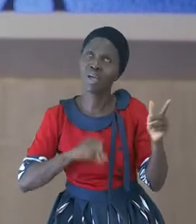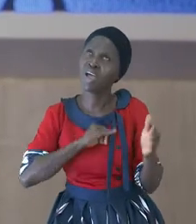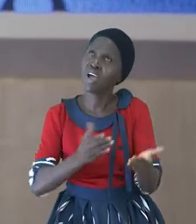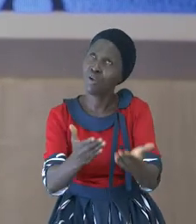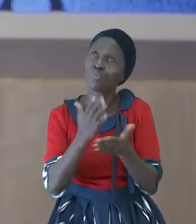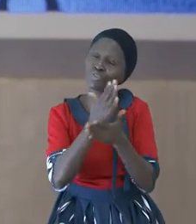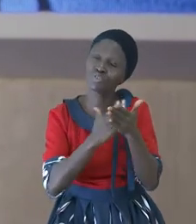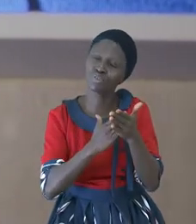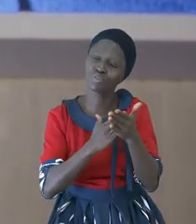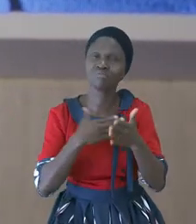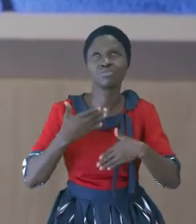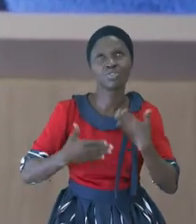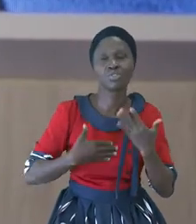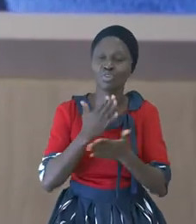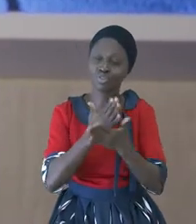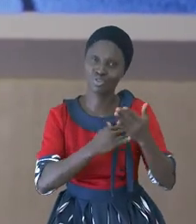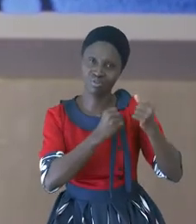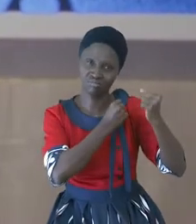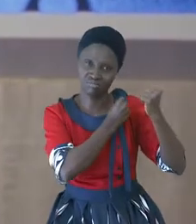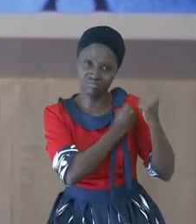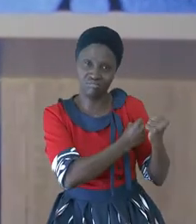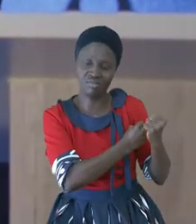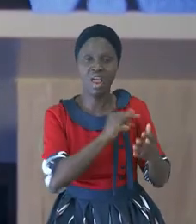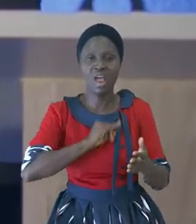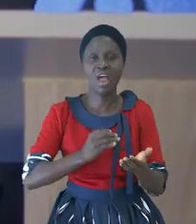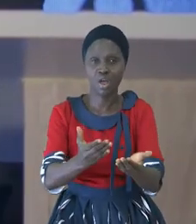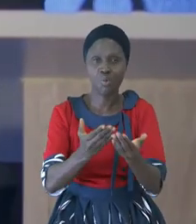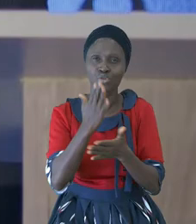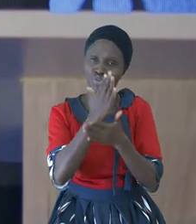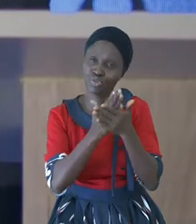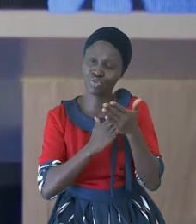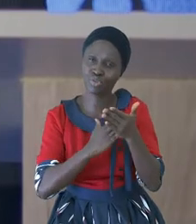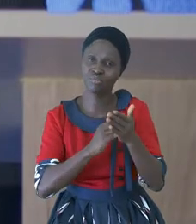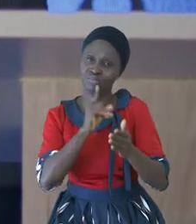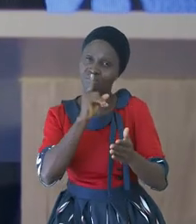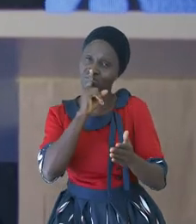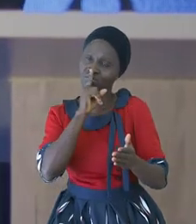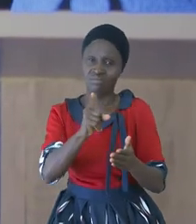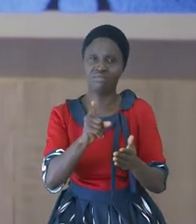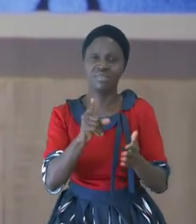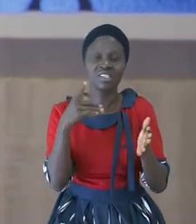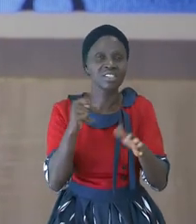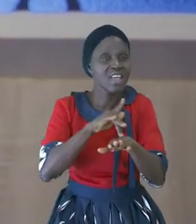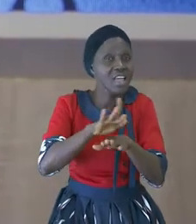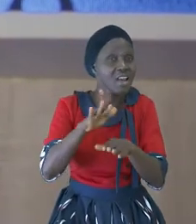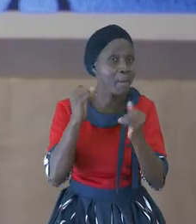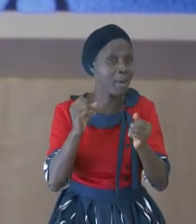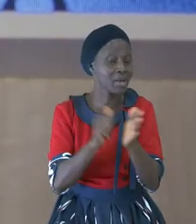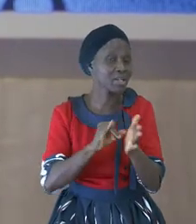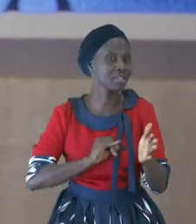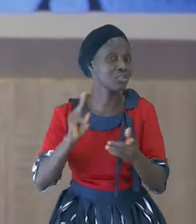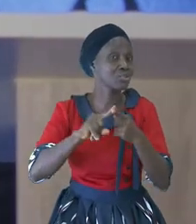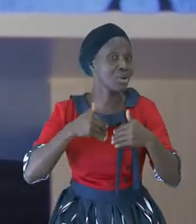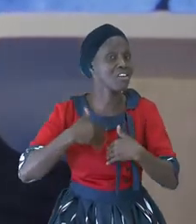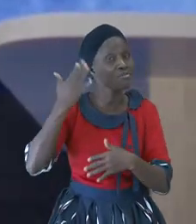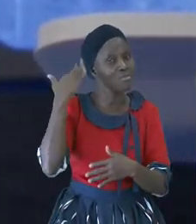some confidence, I want some assurance, I want the earthly power I used to have, I want some zeal, I